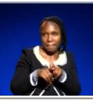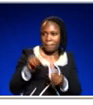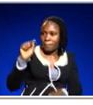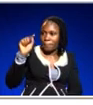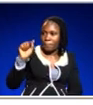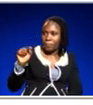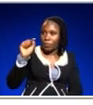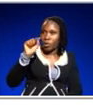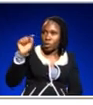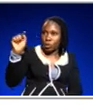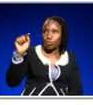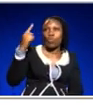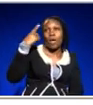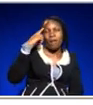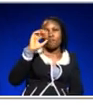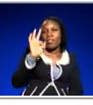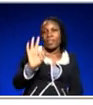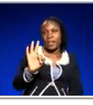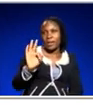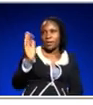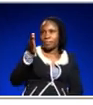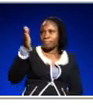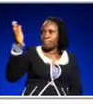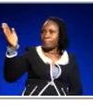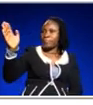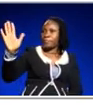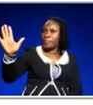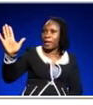root of 3, the square root of 5,